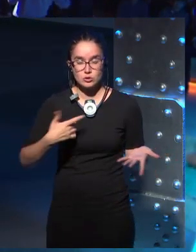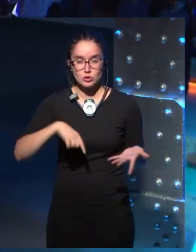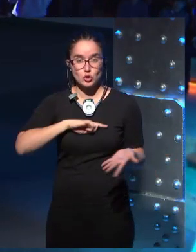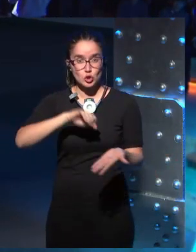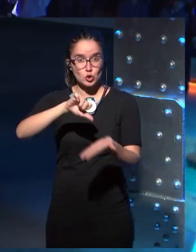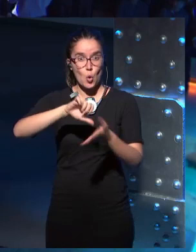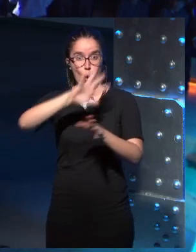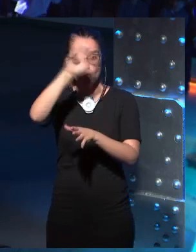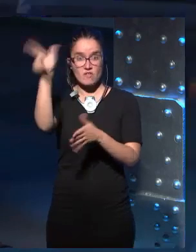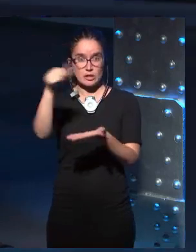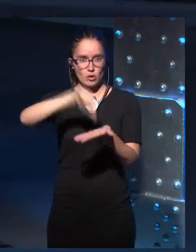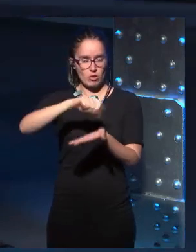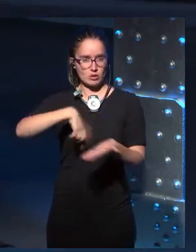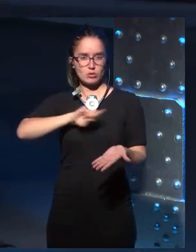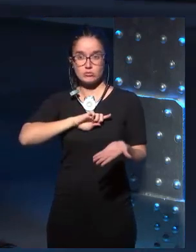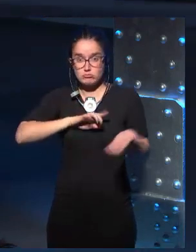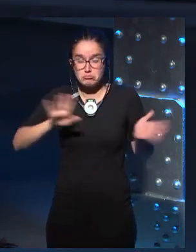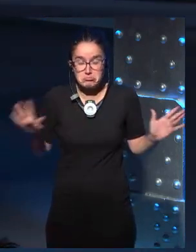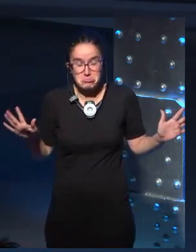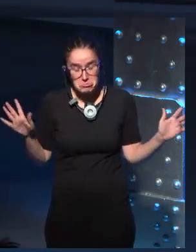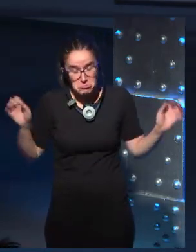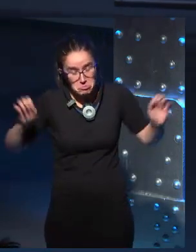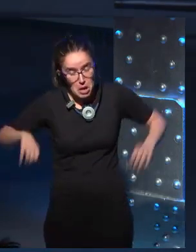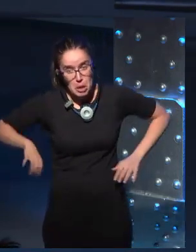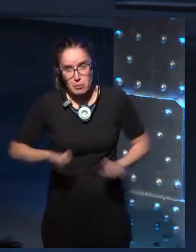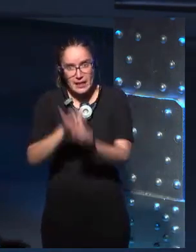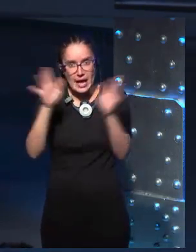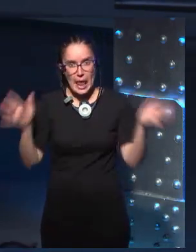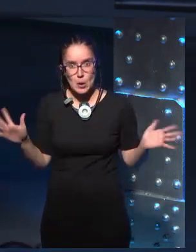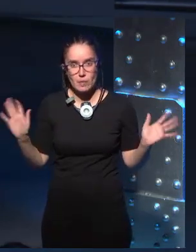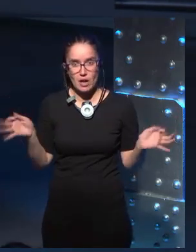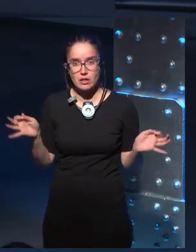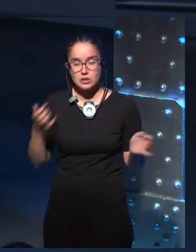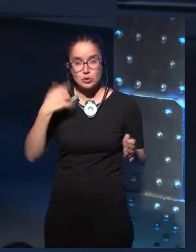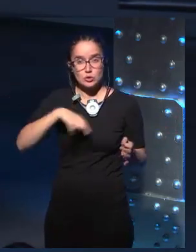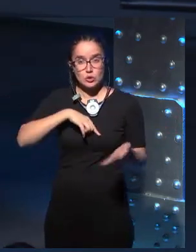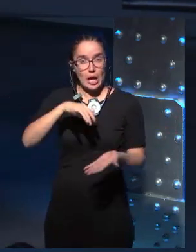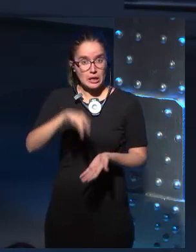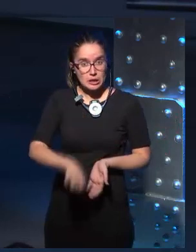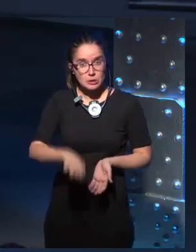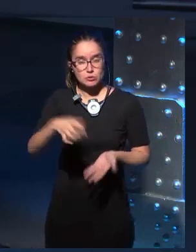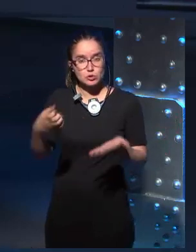universe. It's kind of obvious, right? You're here, you see everything move away,